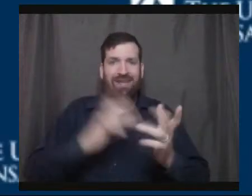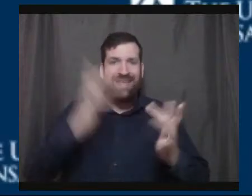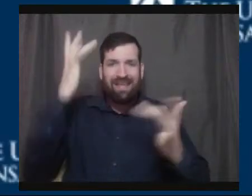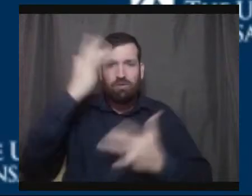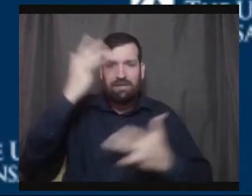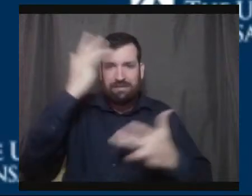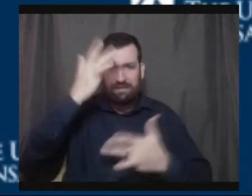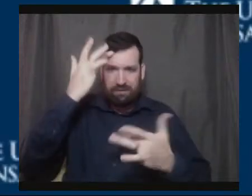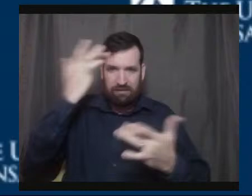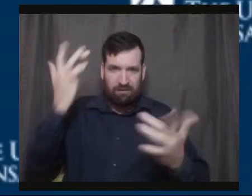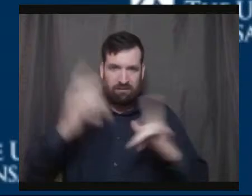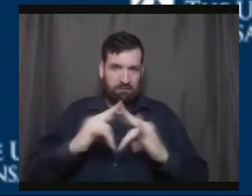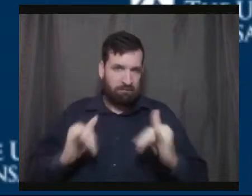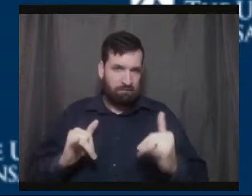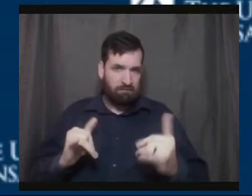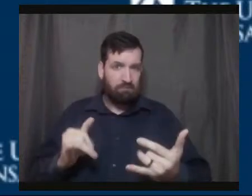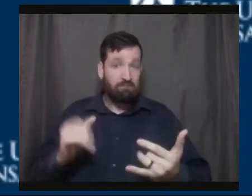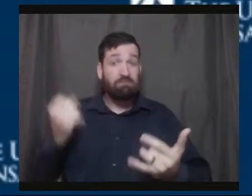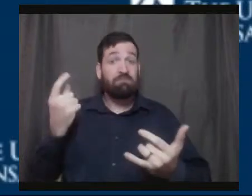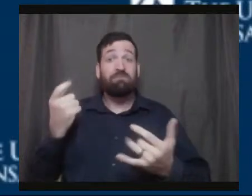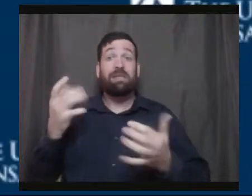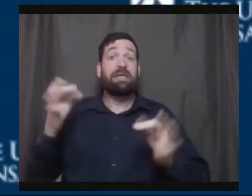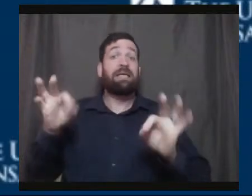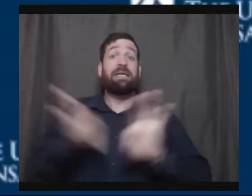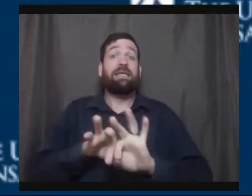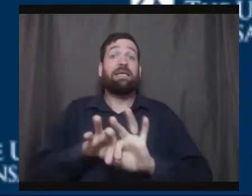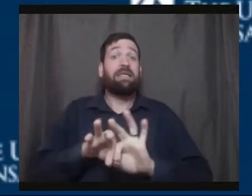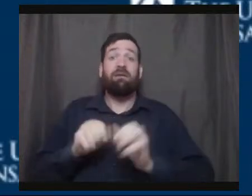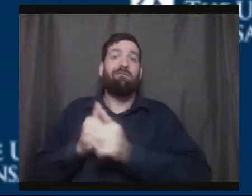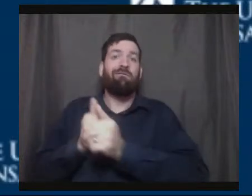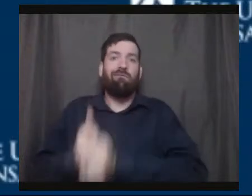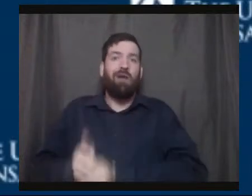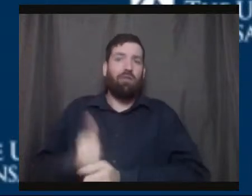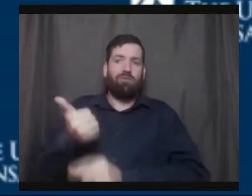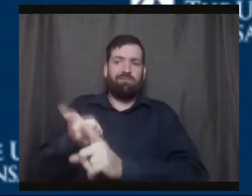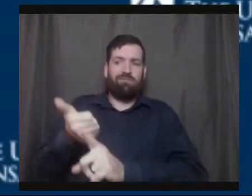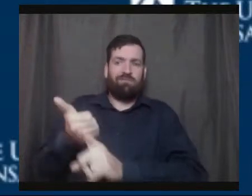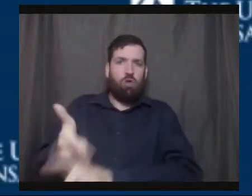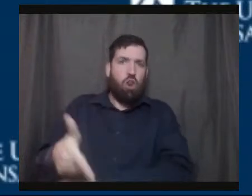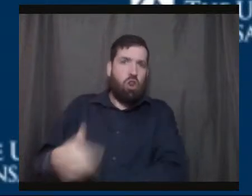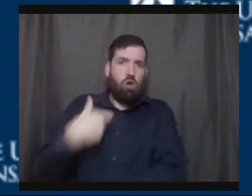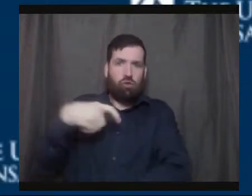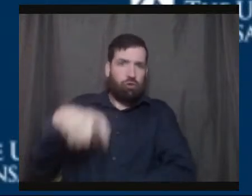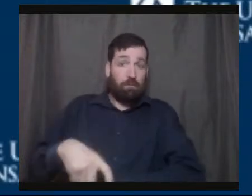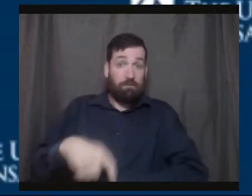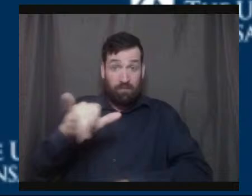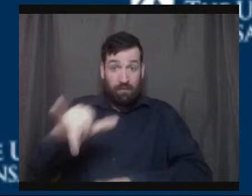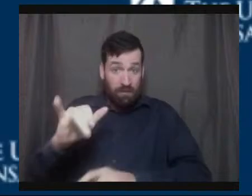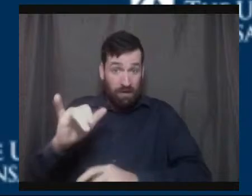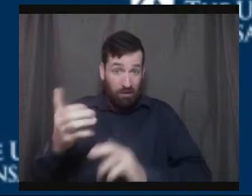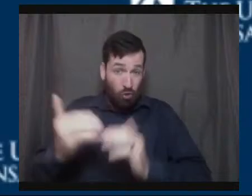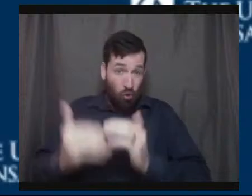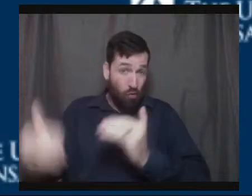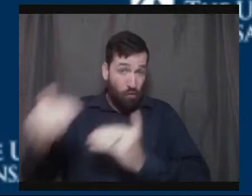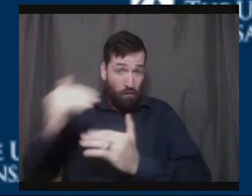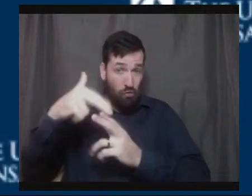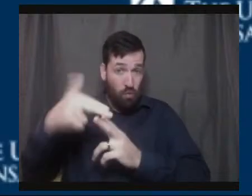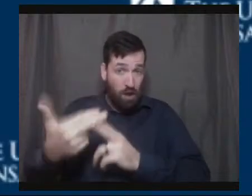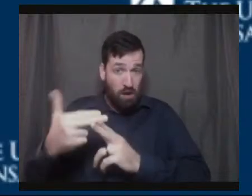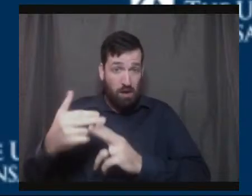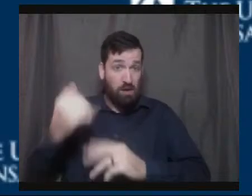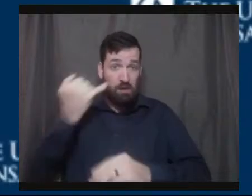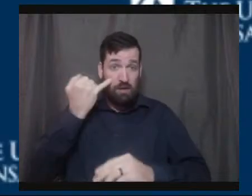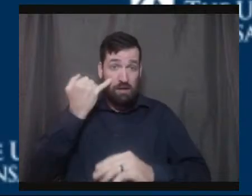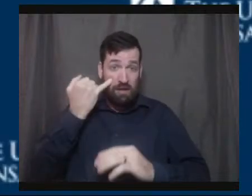with that. You know, the key would be following those patients long term, and does that overweight status, and then if weight progresses into